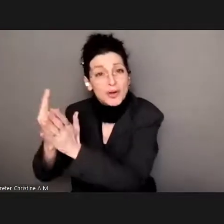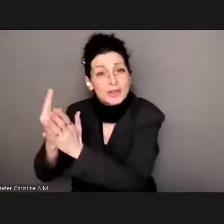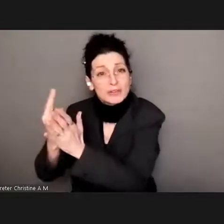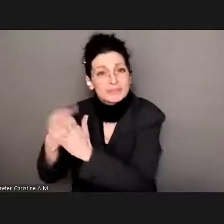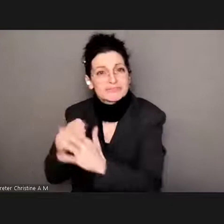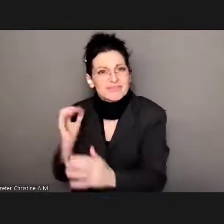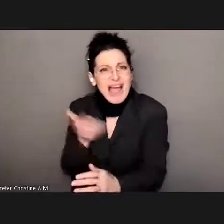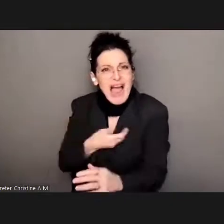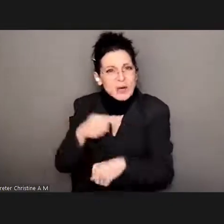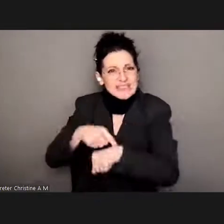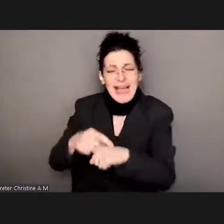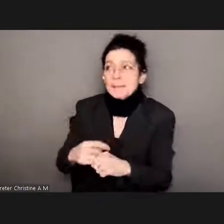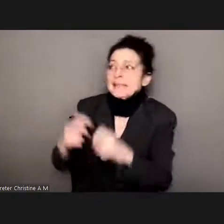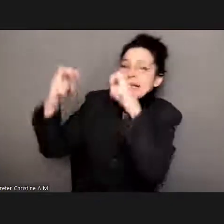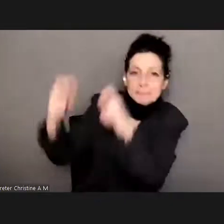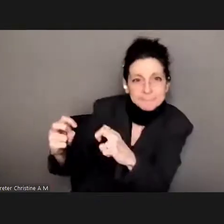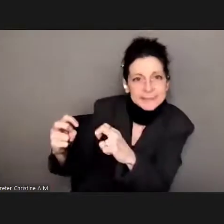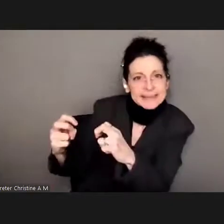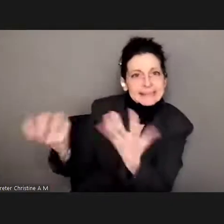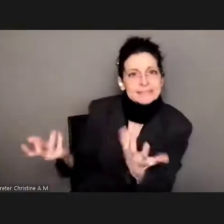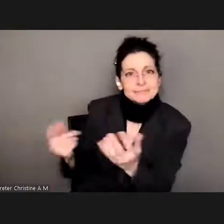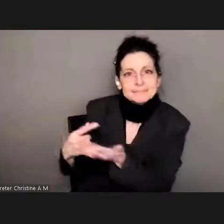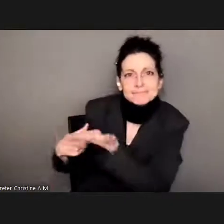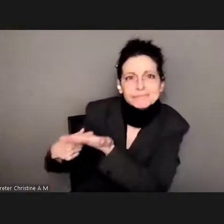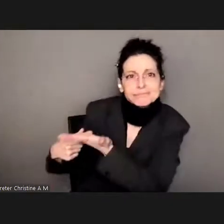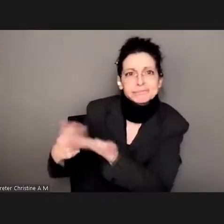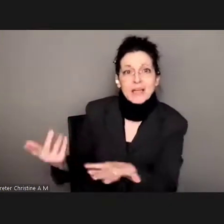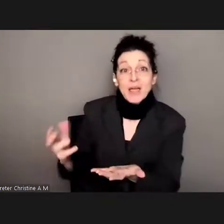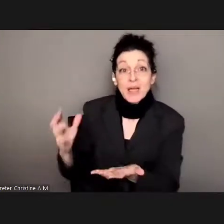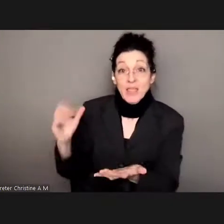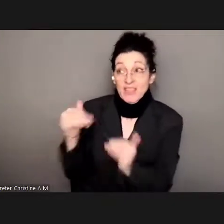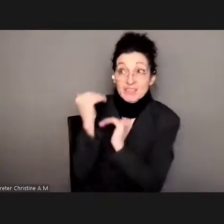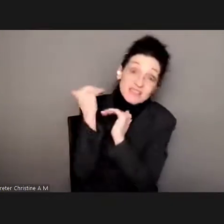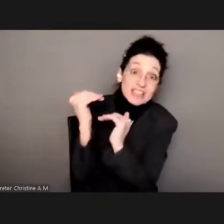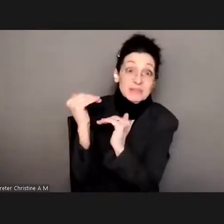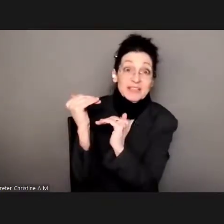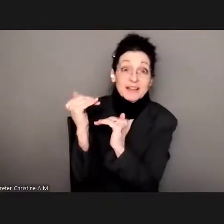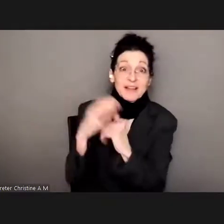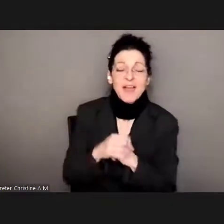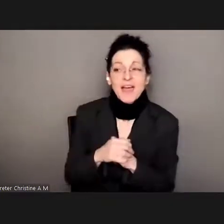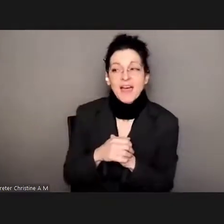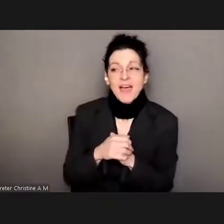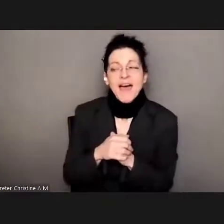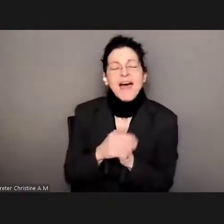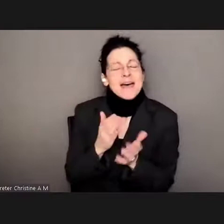they're limited in that way. And I understand that those time constraints are really challenging for folks